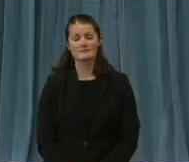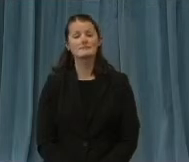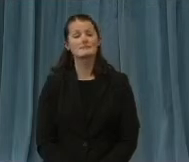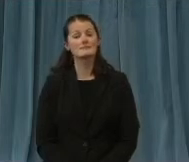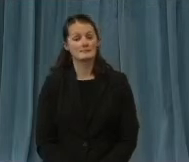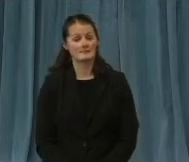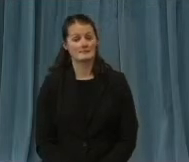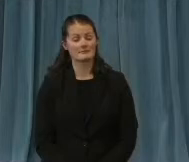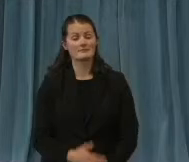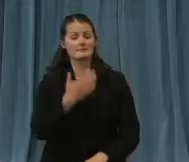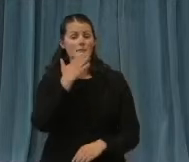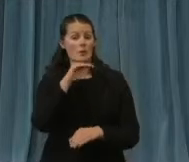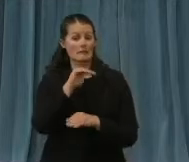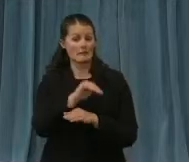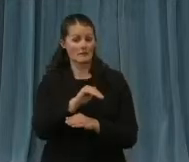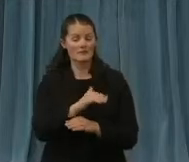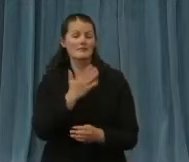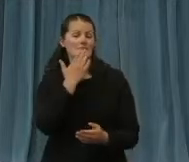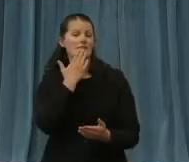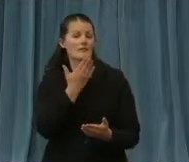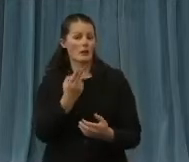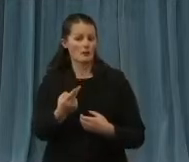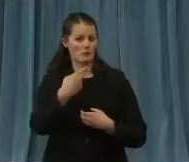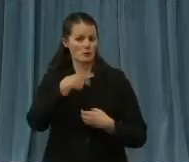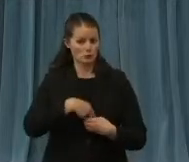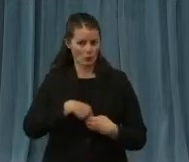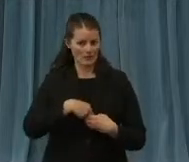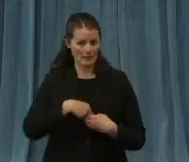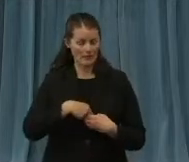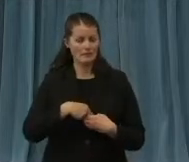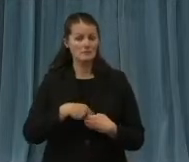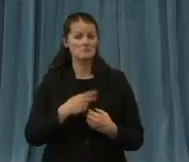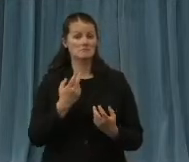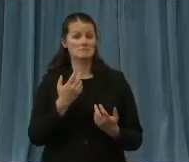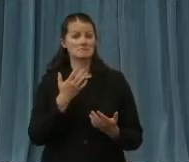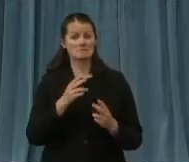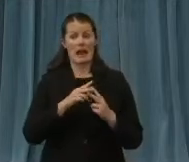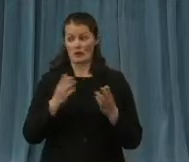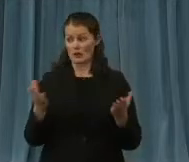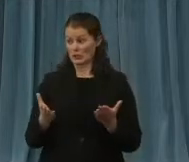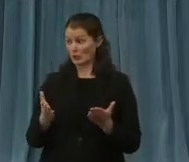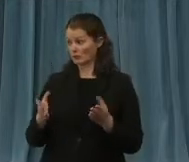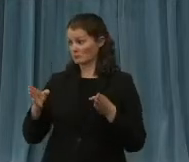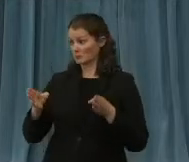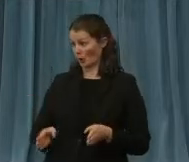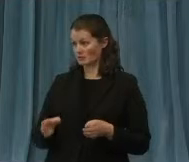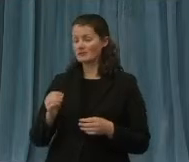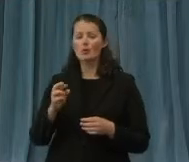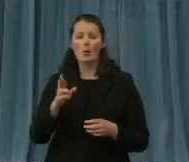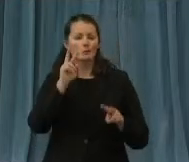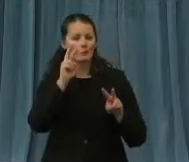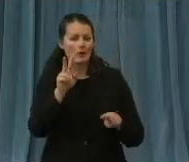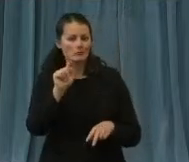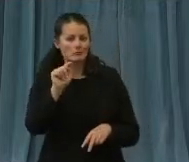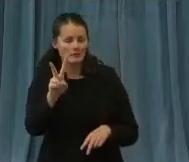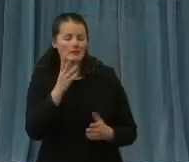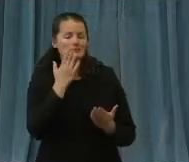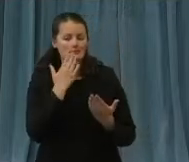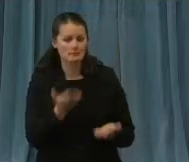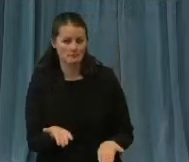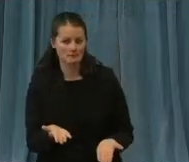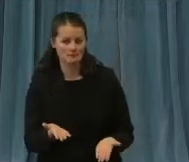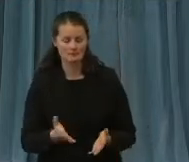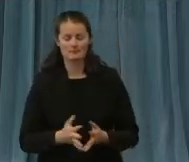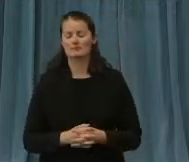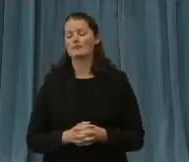Good evening. Thank you everyone for joining us either in person or on TV. Thank you for being here and participating. Before we get